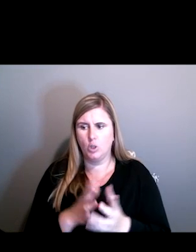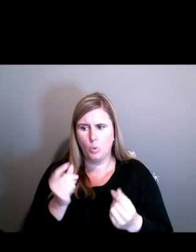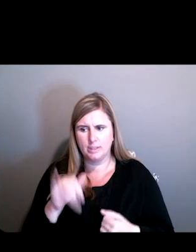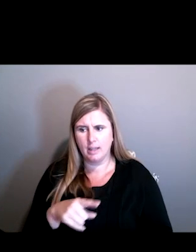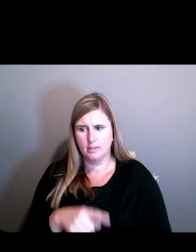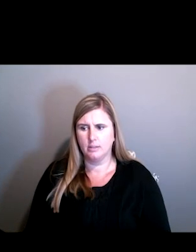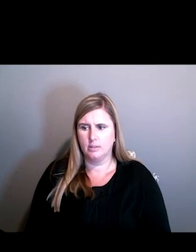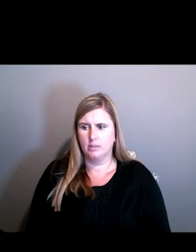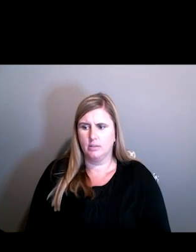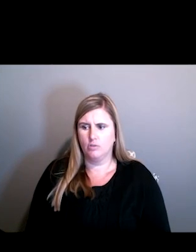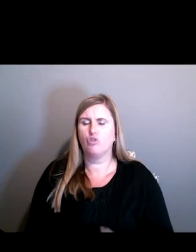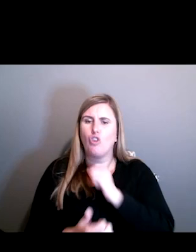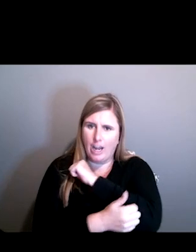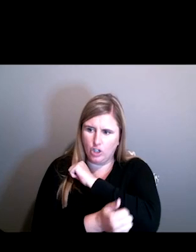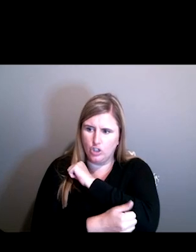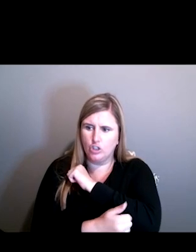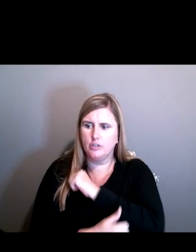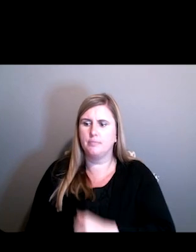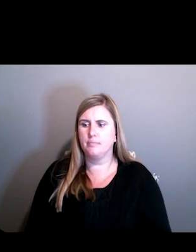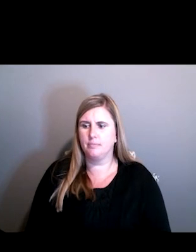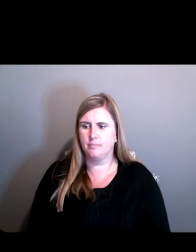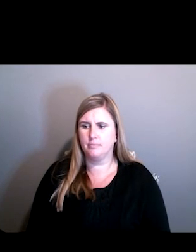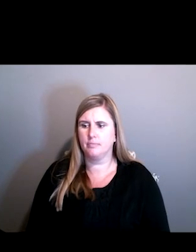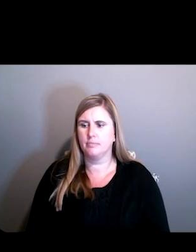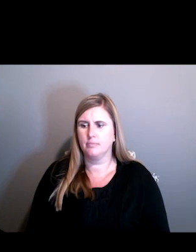Do this one. What's this?